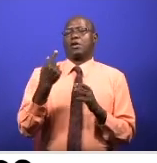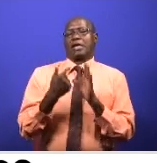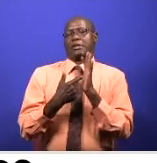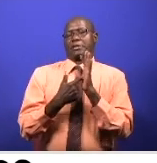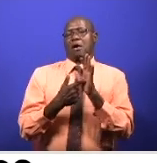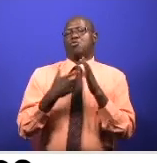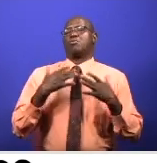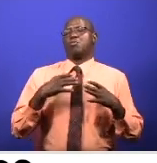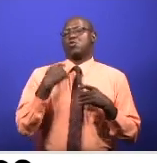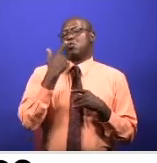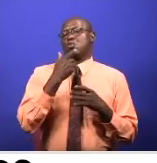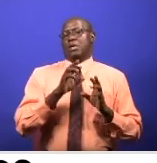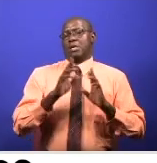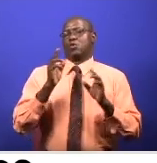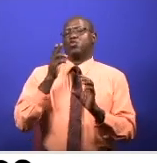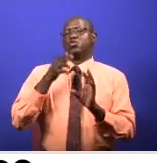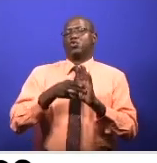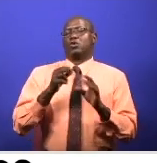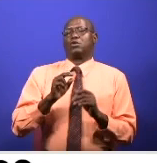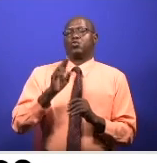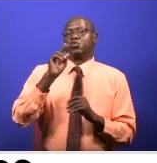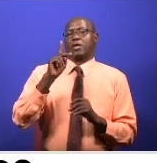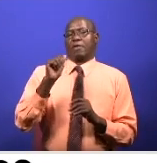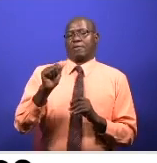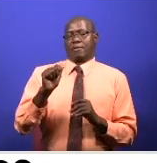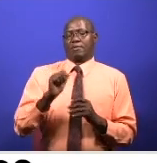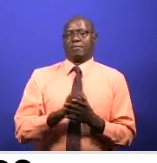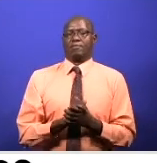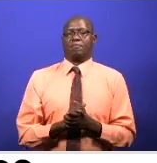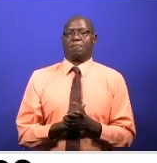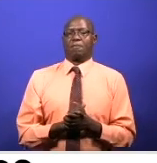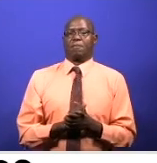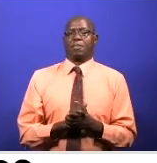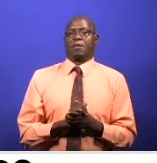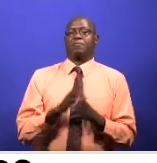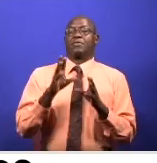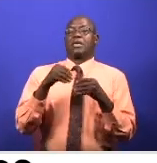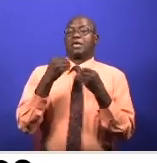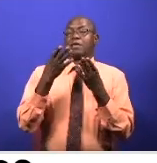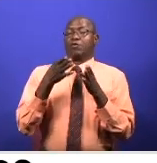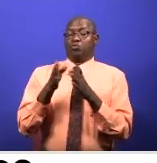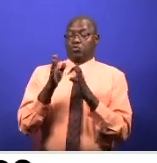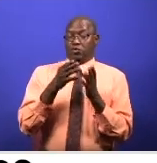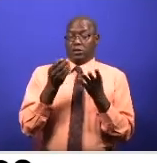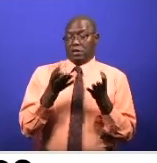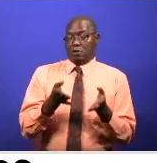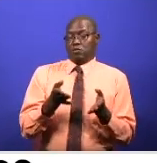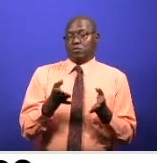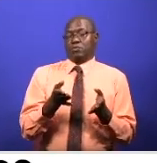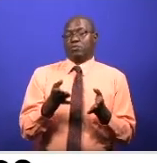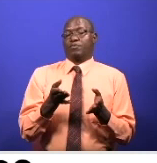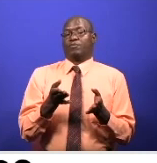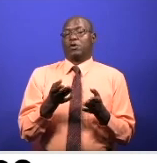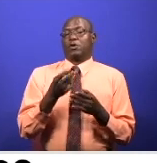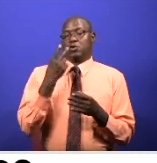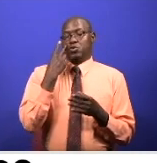people who are willing and ready to join you. And given a chance, you will